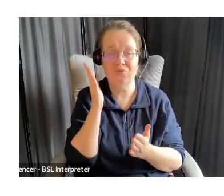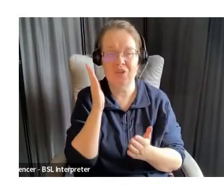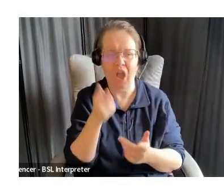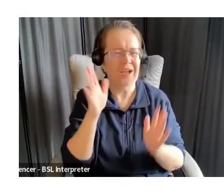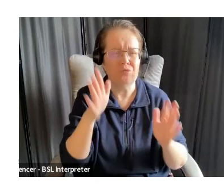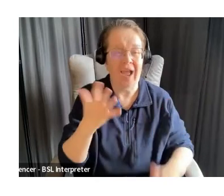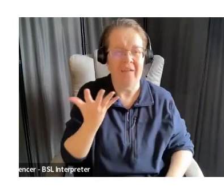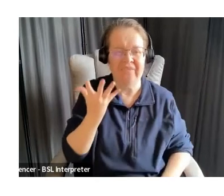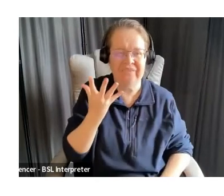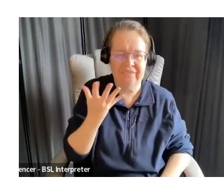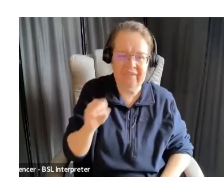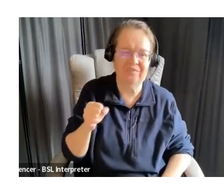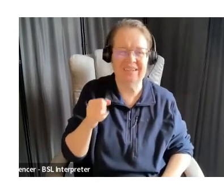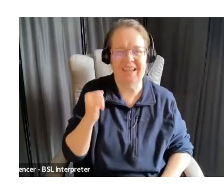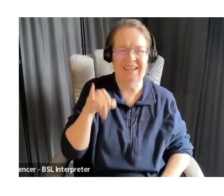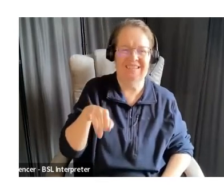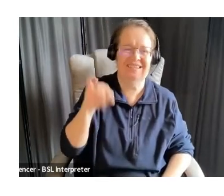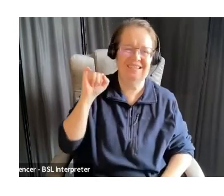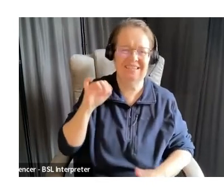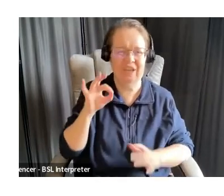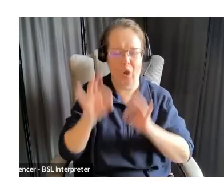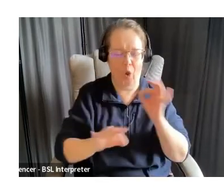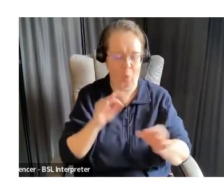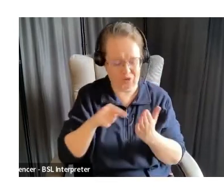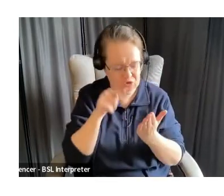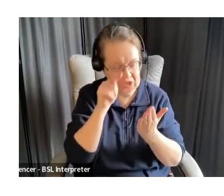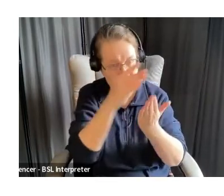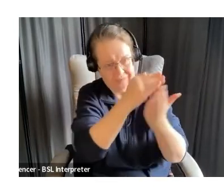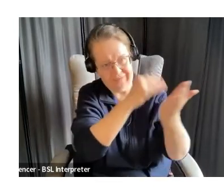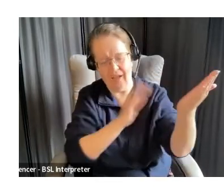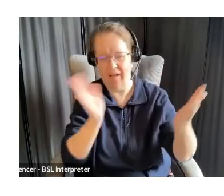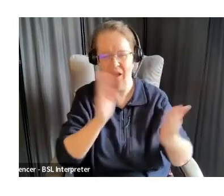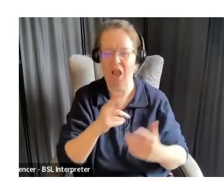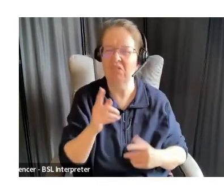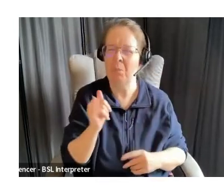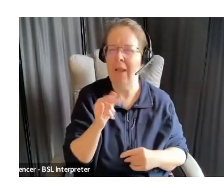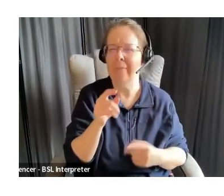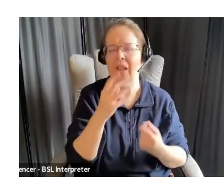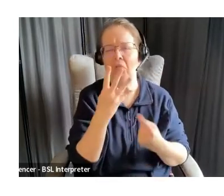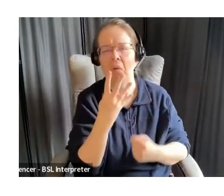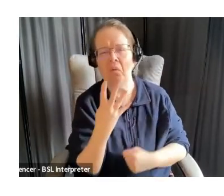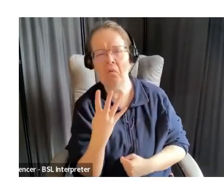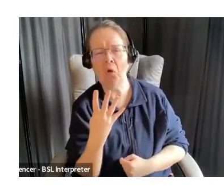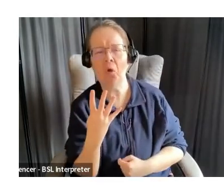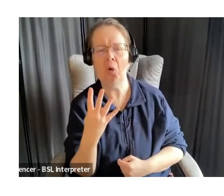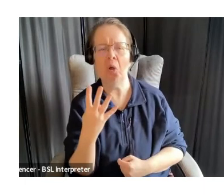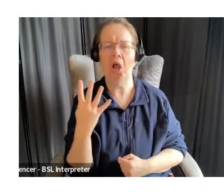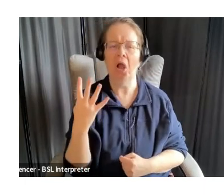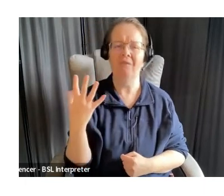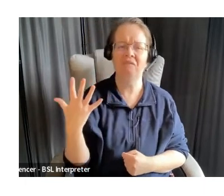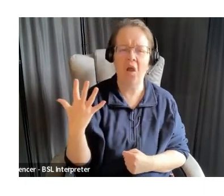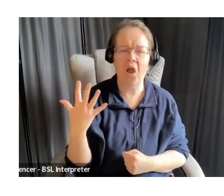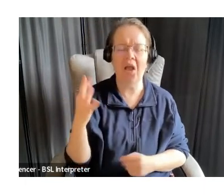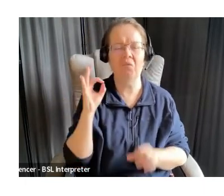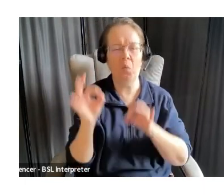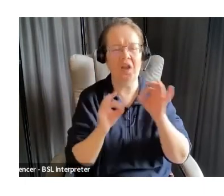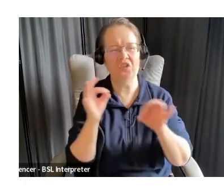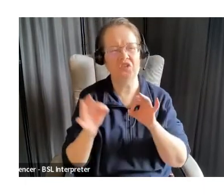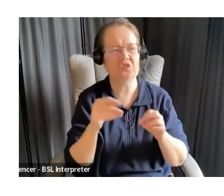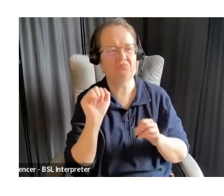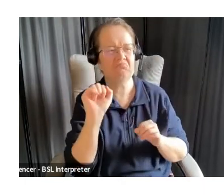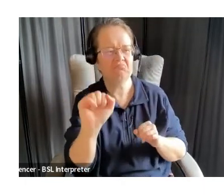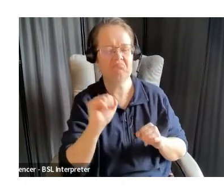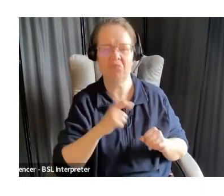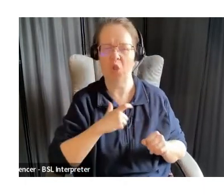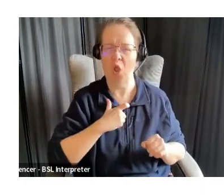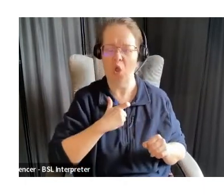60. It might be that you strategically choose 4 or 5 questions about the role, where the company